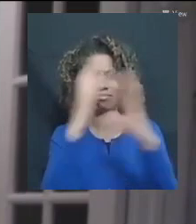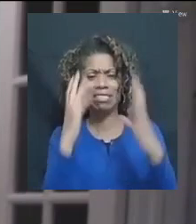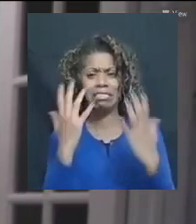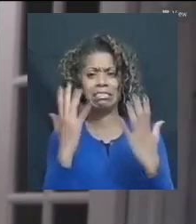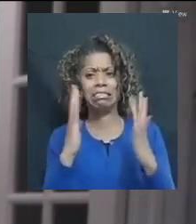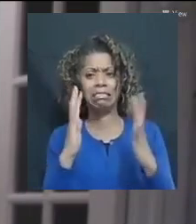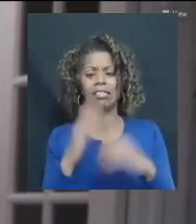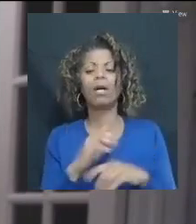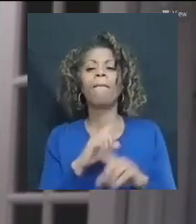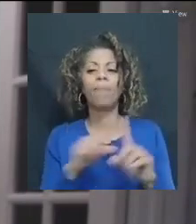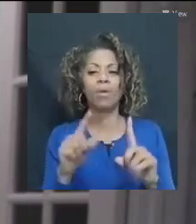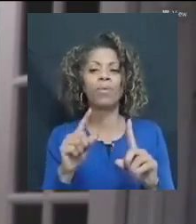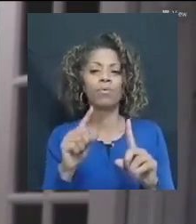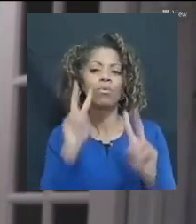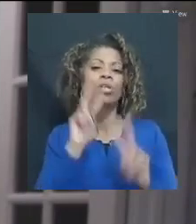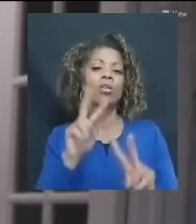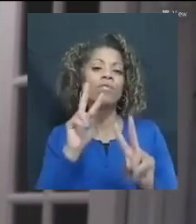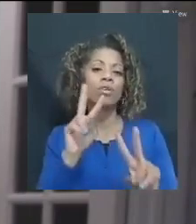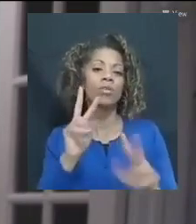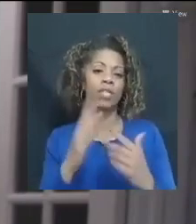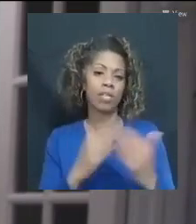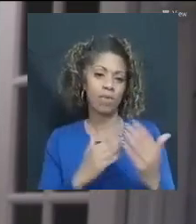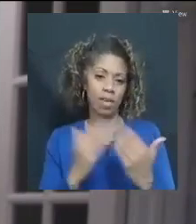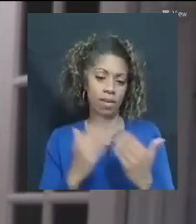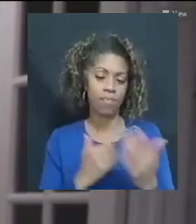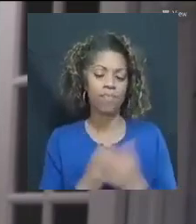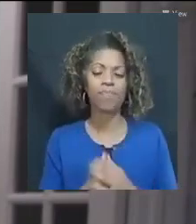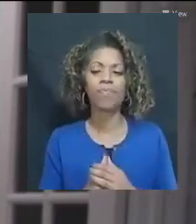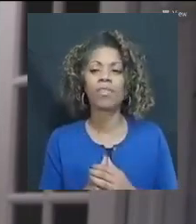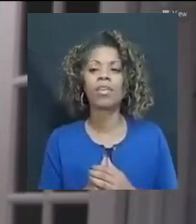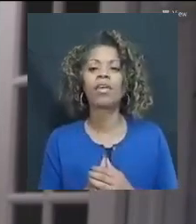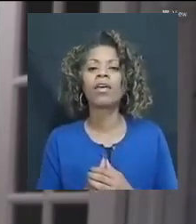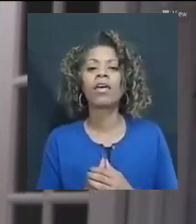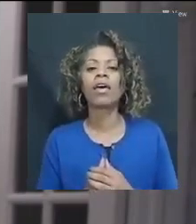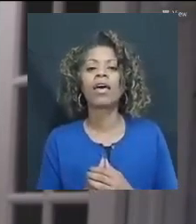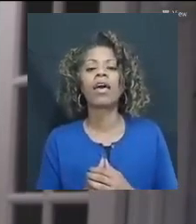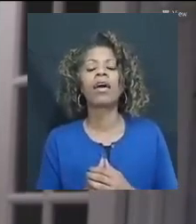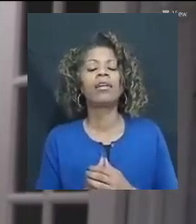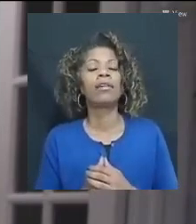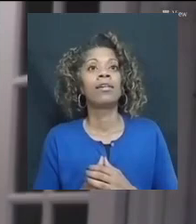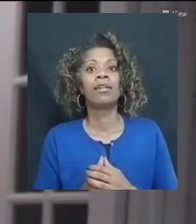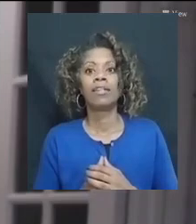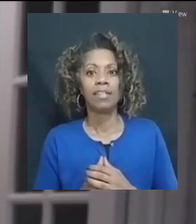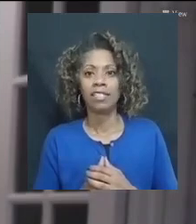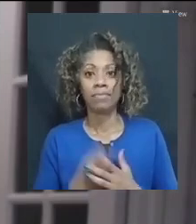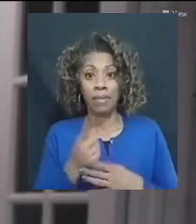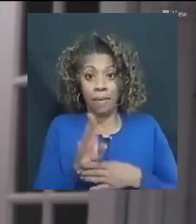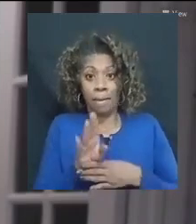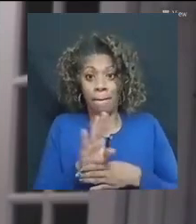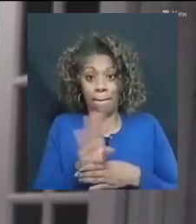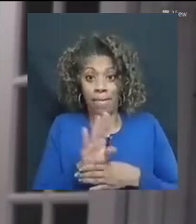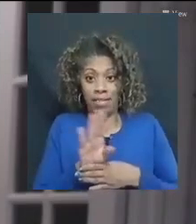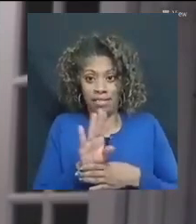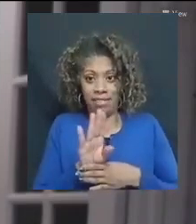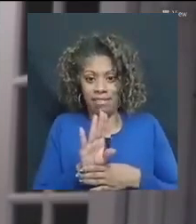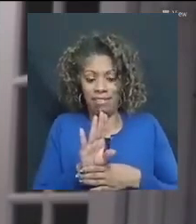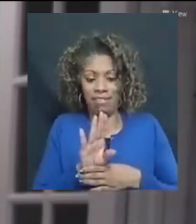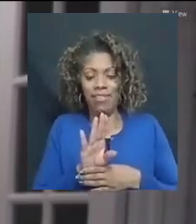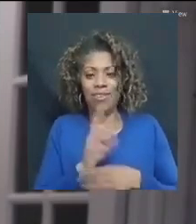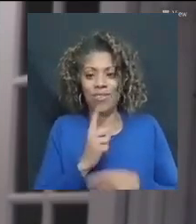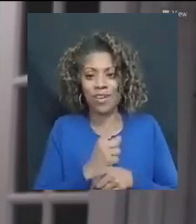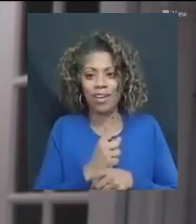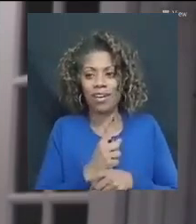been playing a tremendous role in burning the candle on both ends and finding other candles beyond that. And that is the team from the network